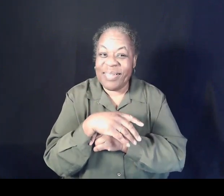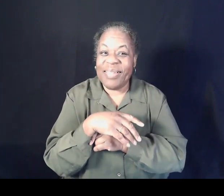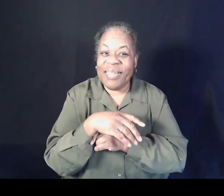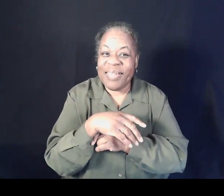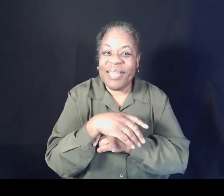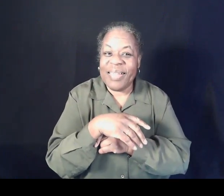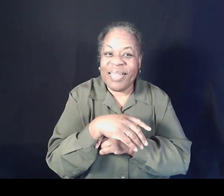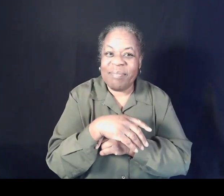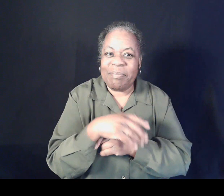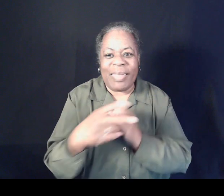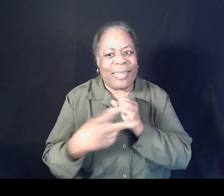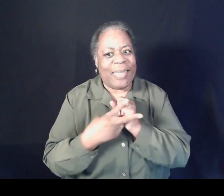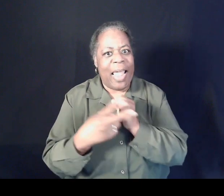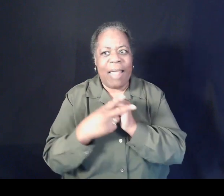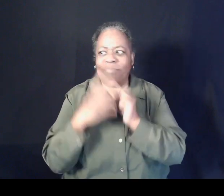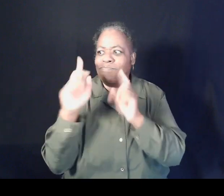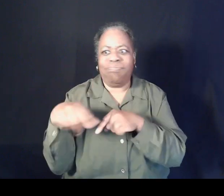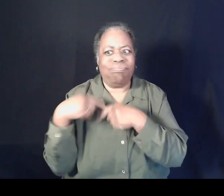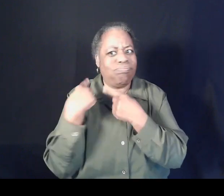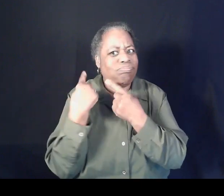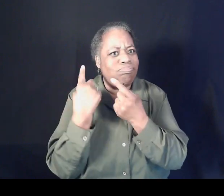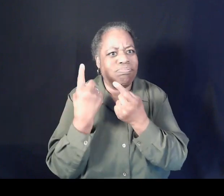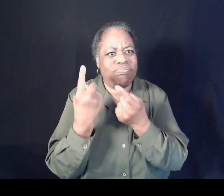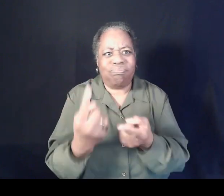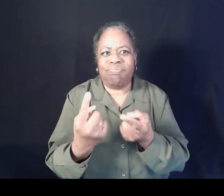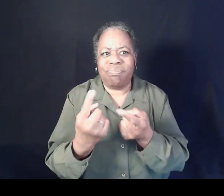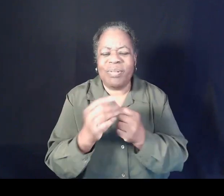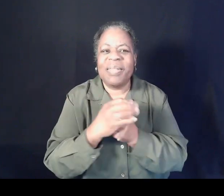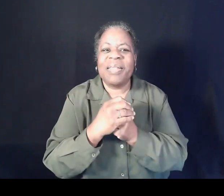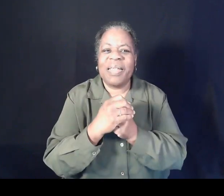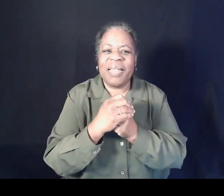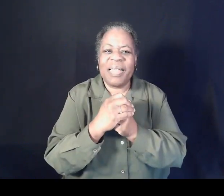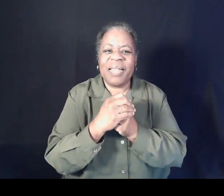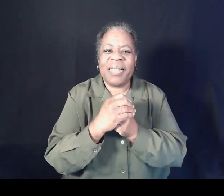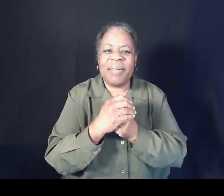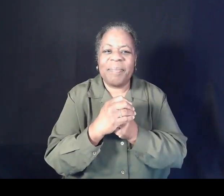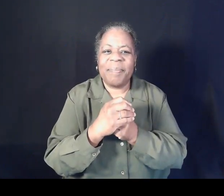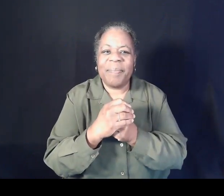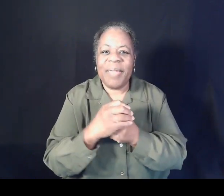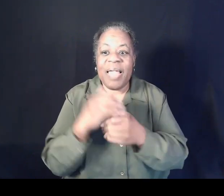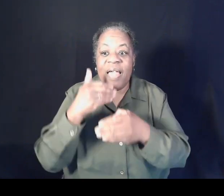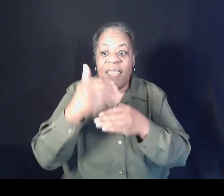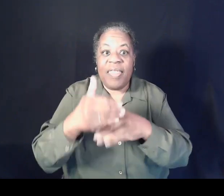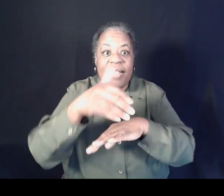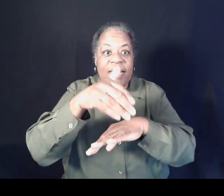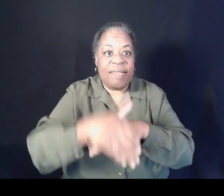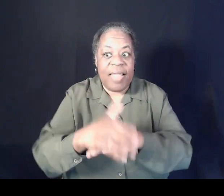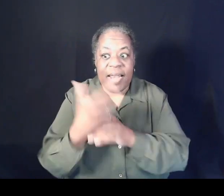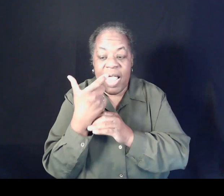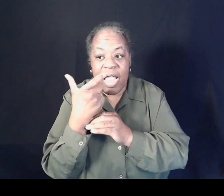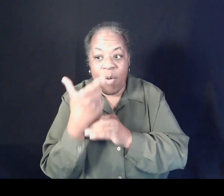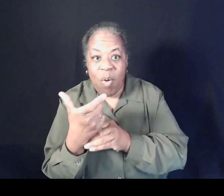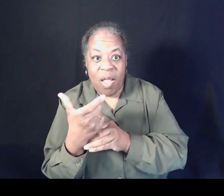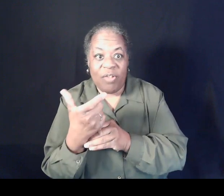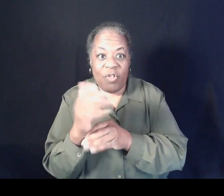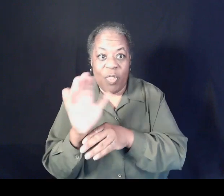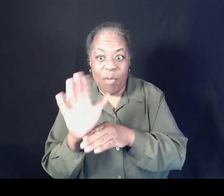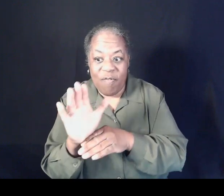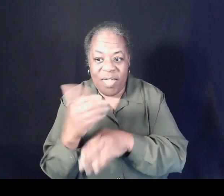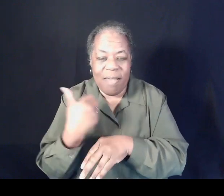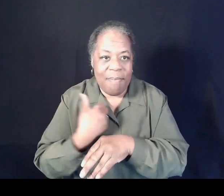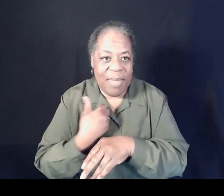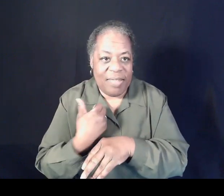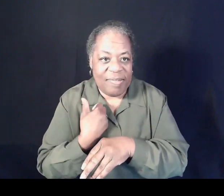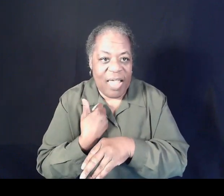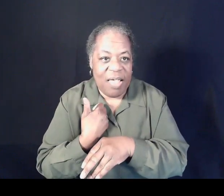I've saved it all these years for this sermon illustration. The next night, I watched The Shawshank Redemption by myself. And I